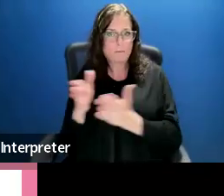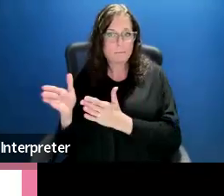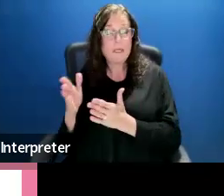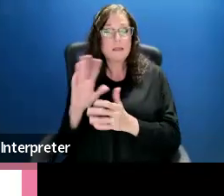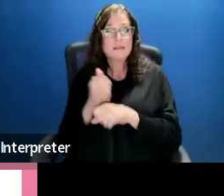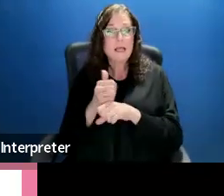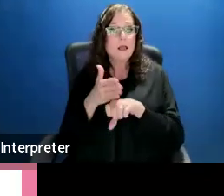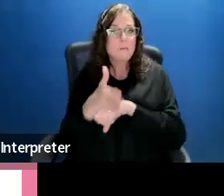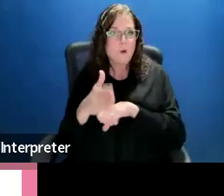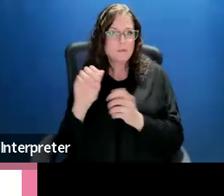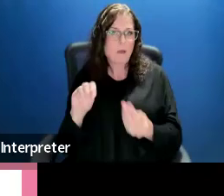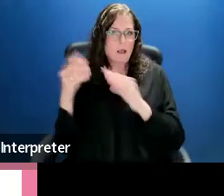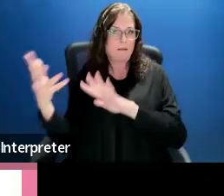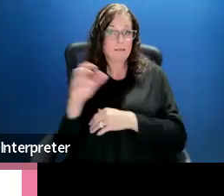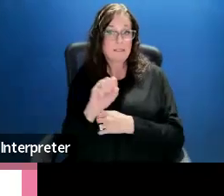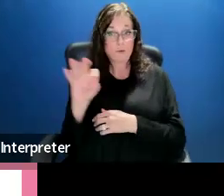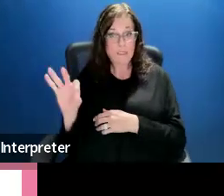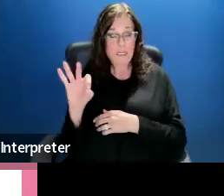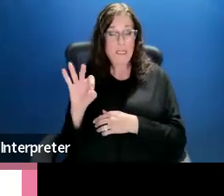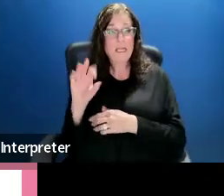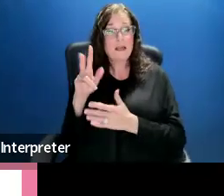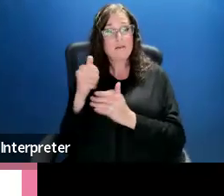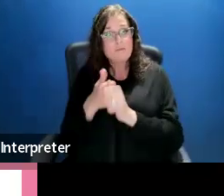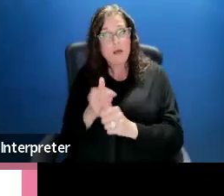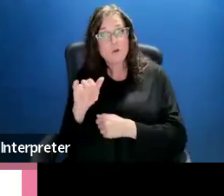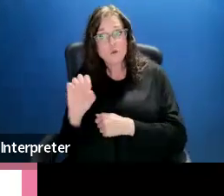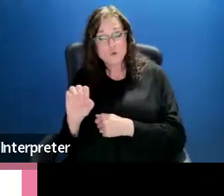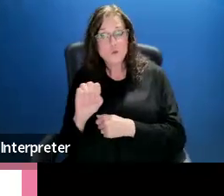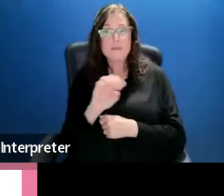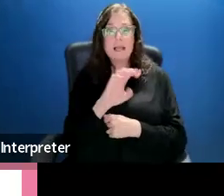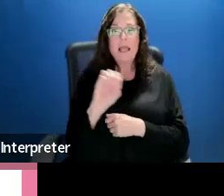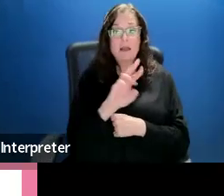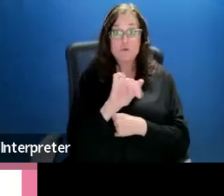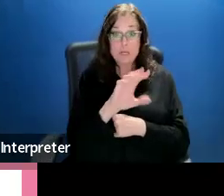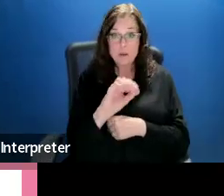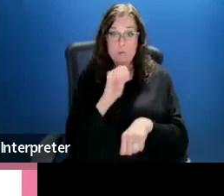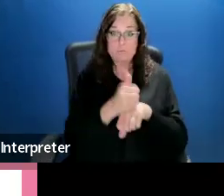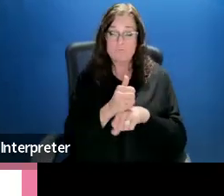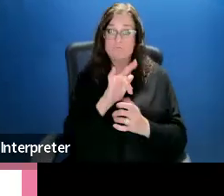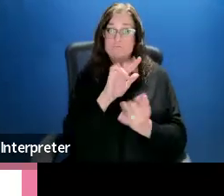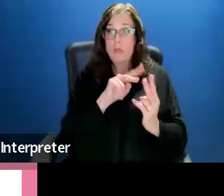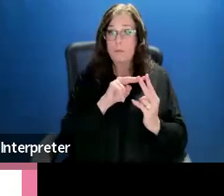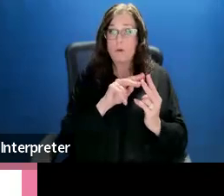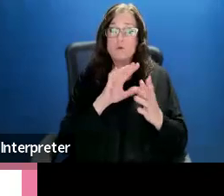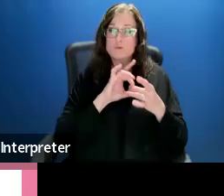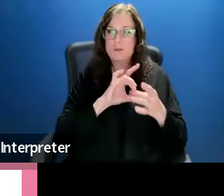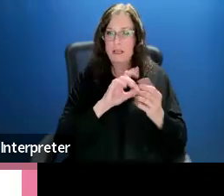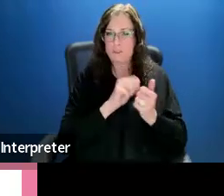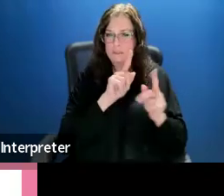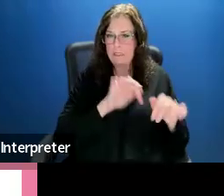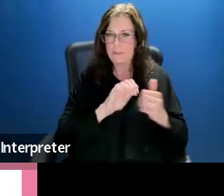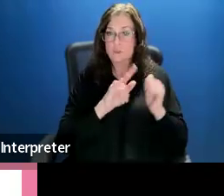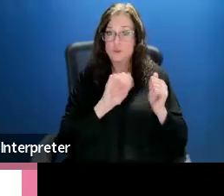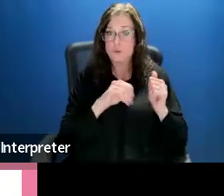in a post-apocalyptic San Francisco, the novel follows Jules and Rico, an established couple whose relationship is tested when Jules